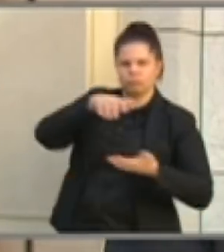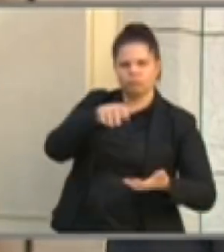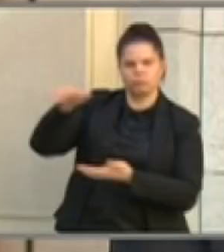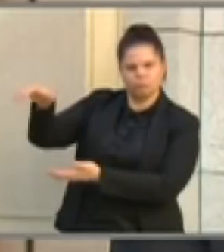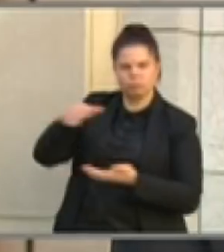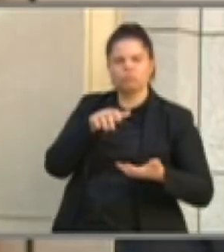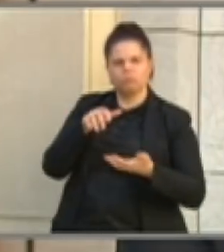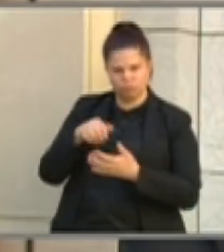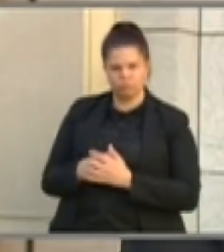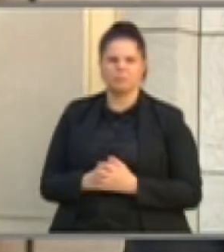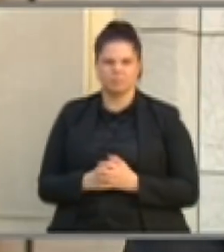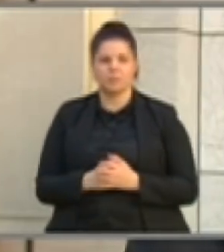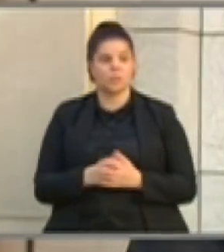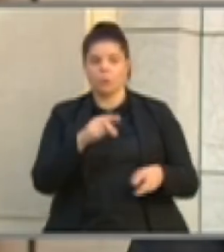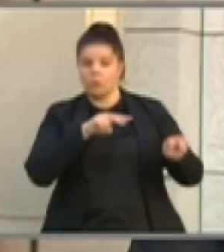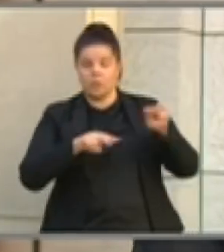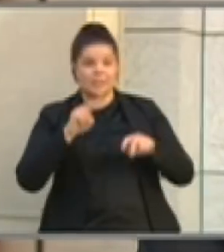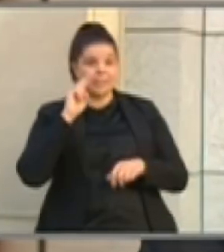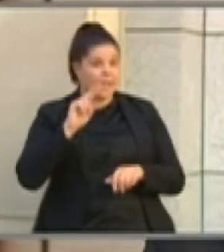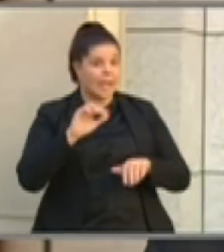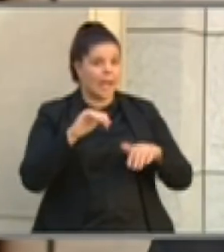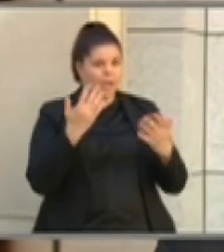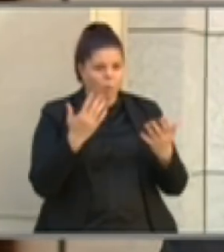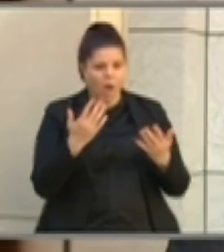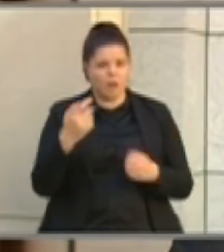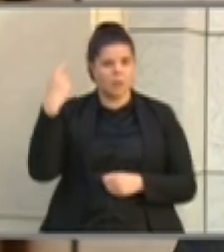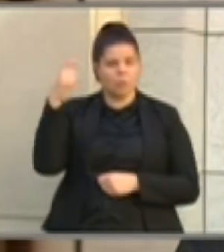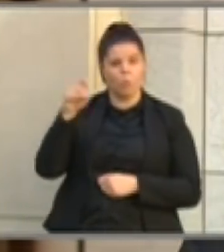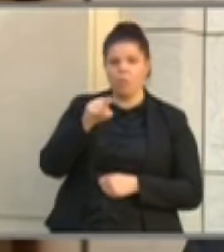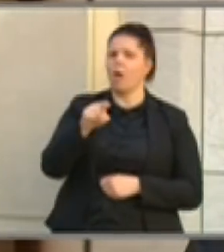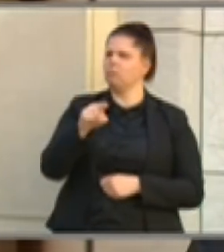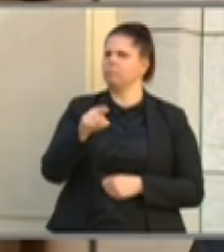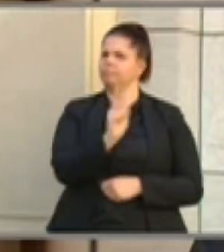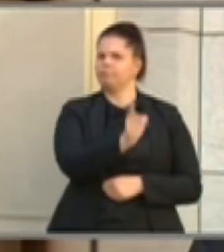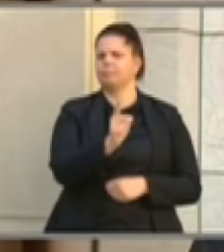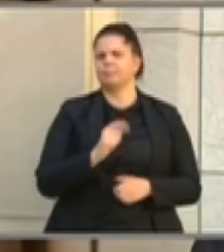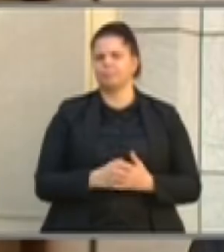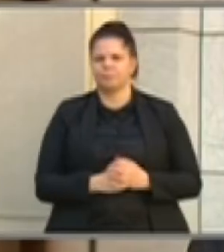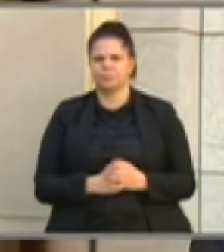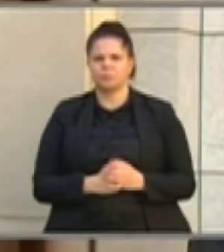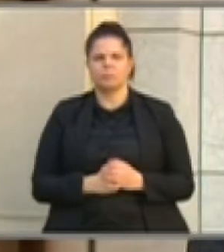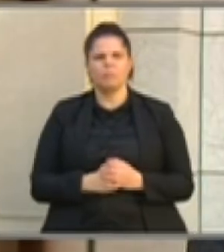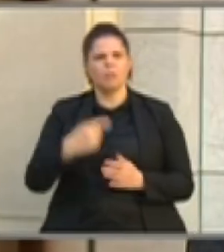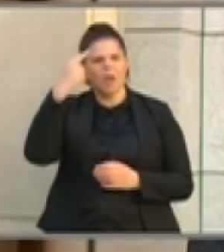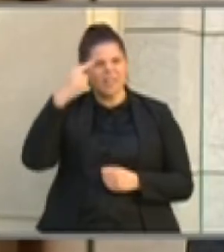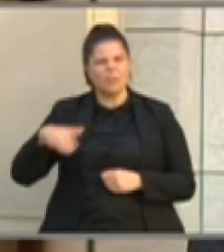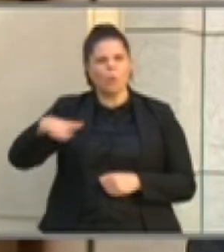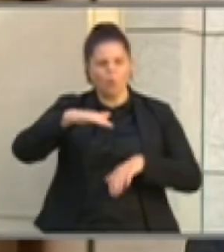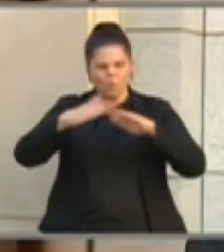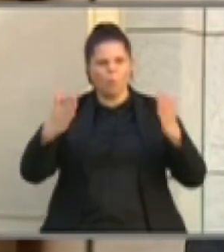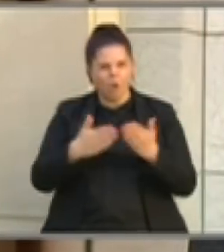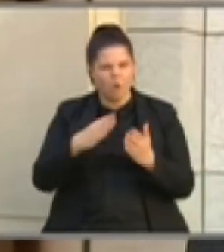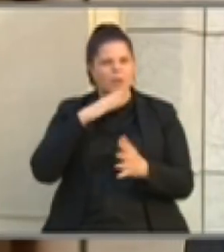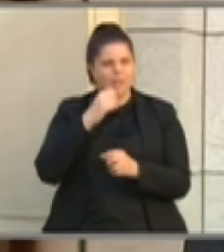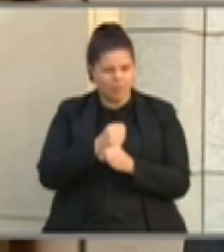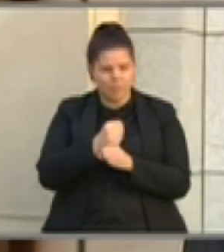behaviour were it to be practiced. More broadly though, I think all governments are very focused right now